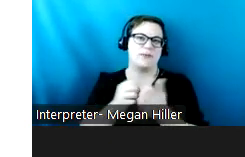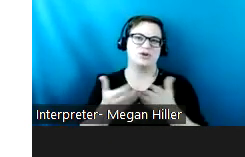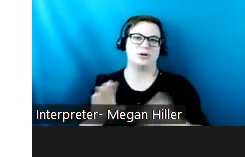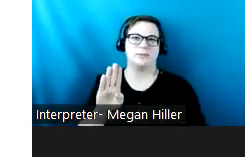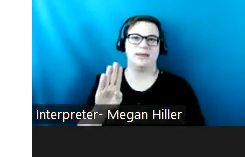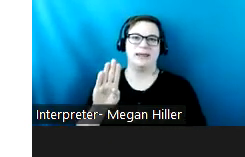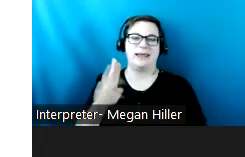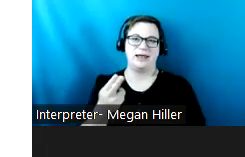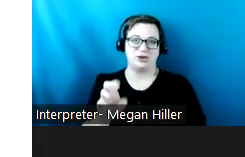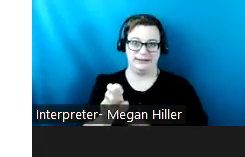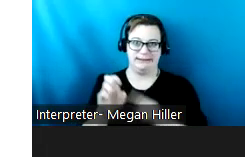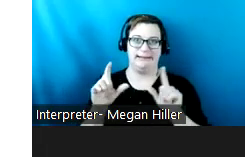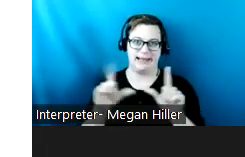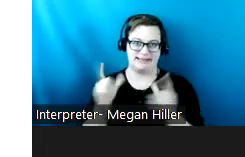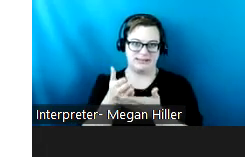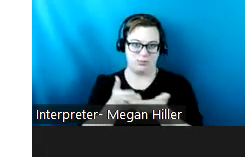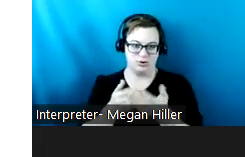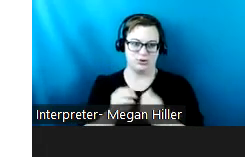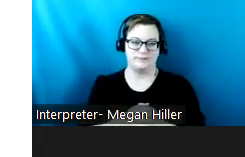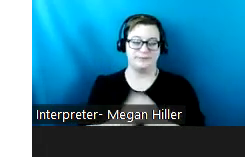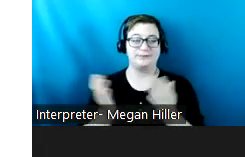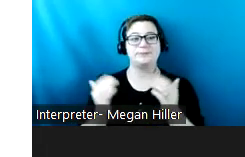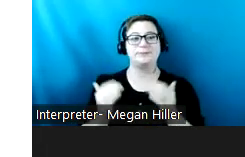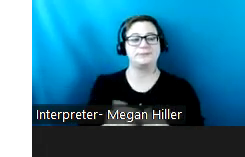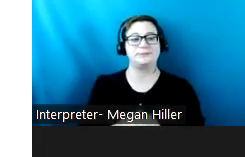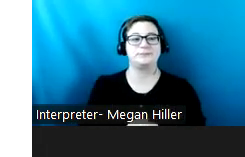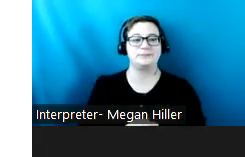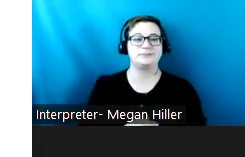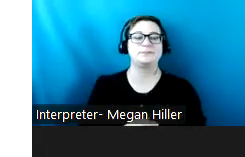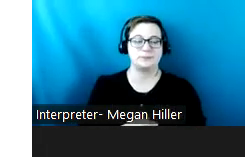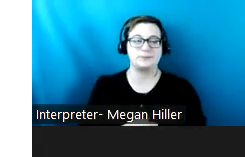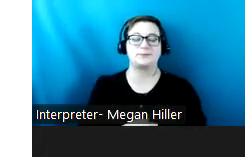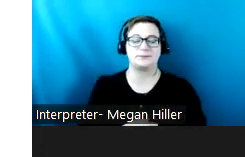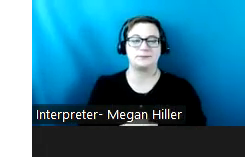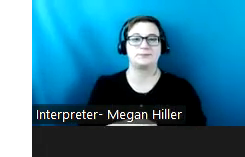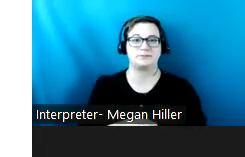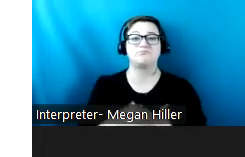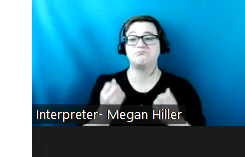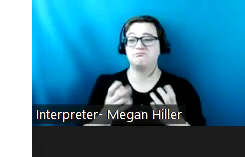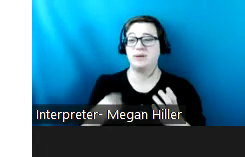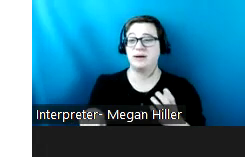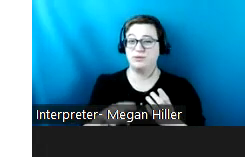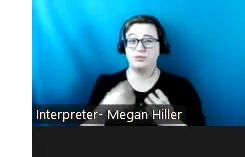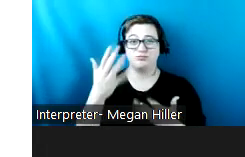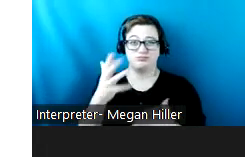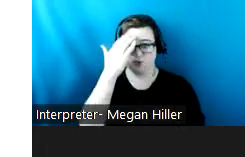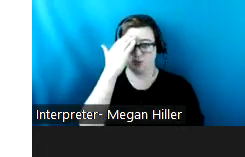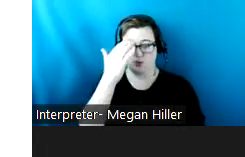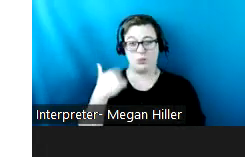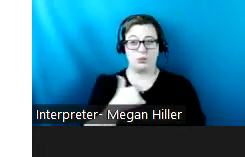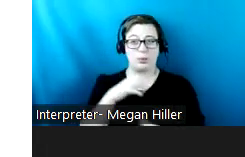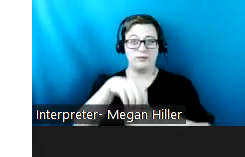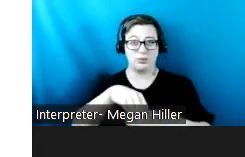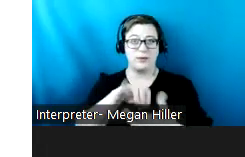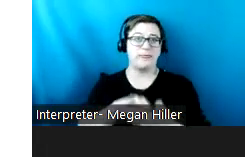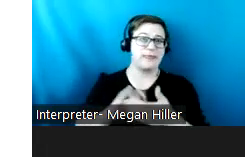license portion. Next slide, please. So then, as many of you may know, we incorporated this